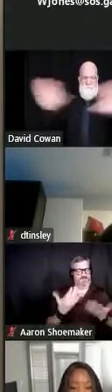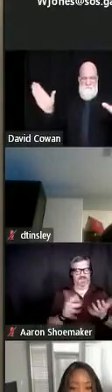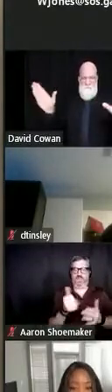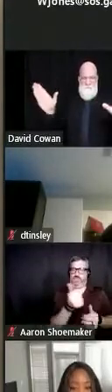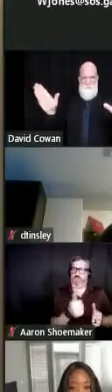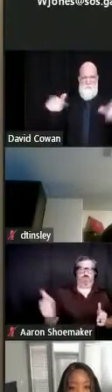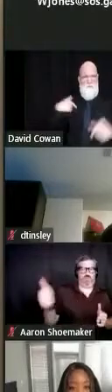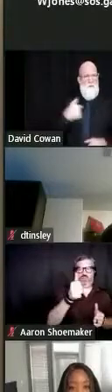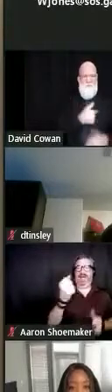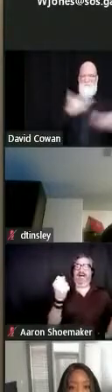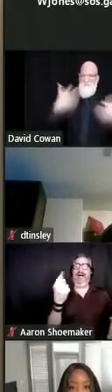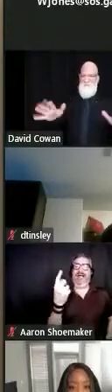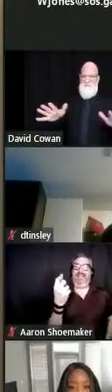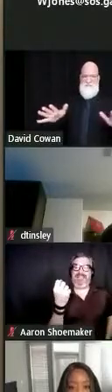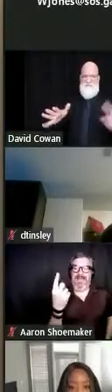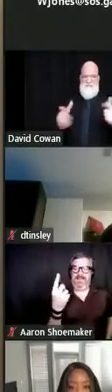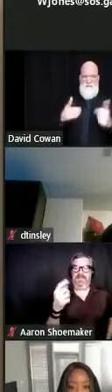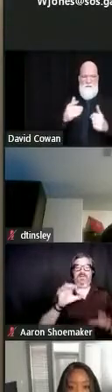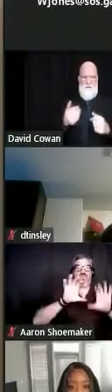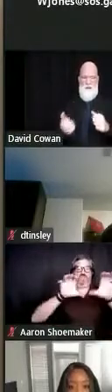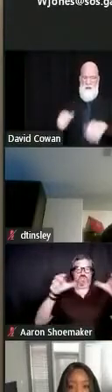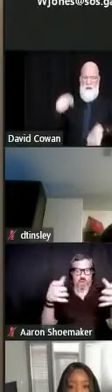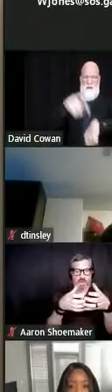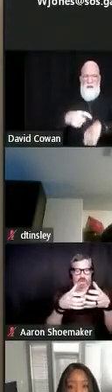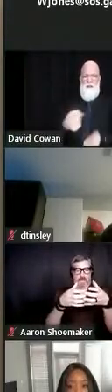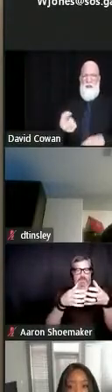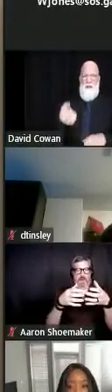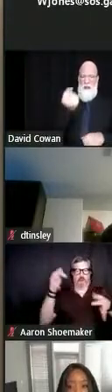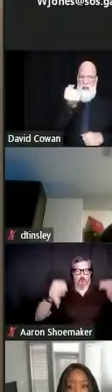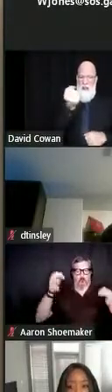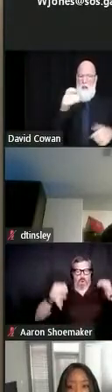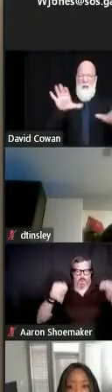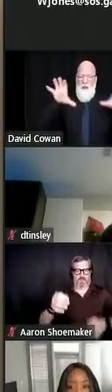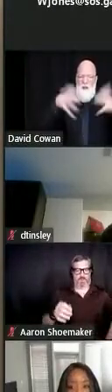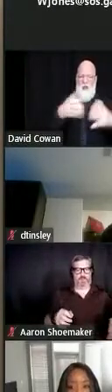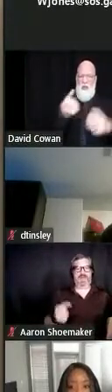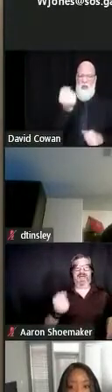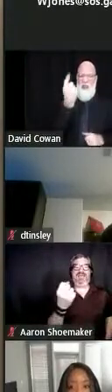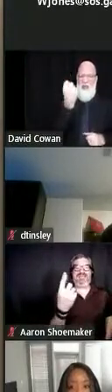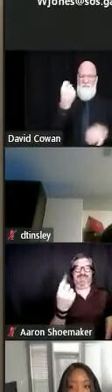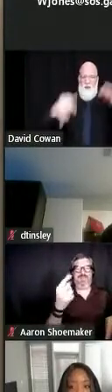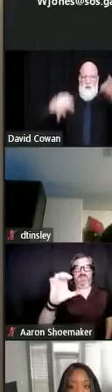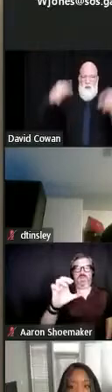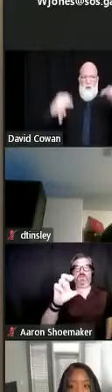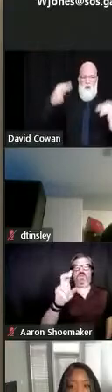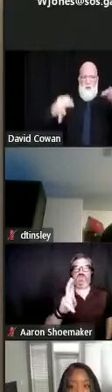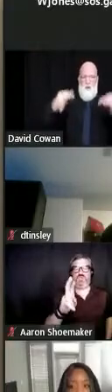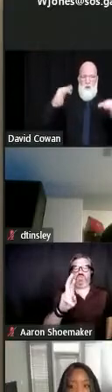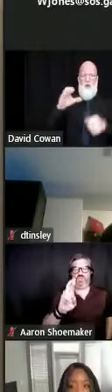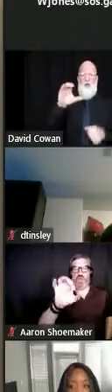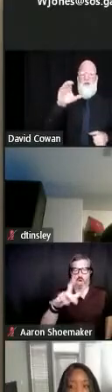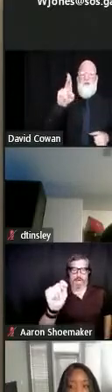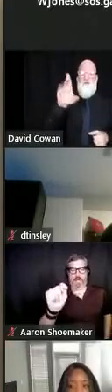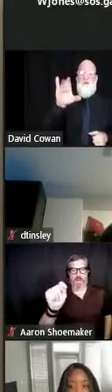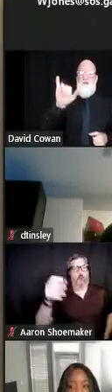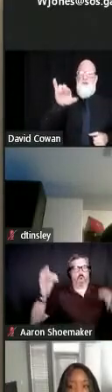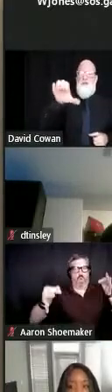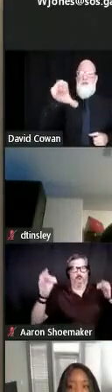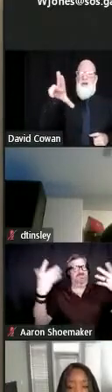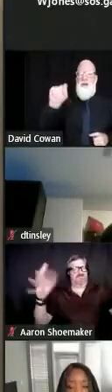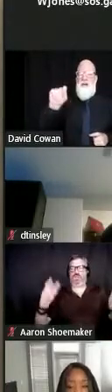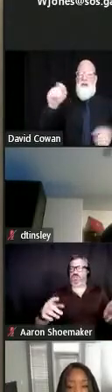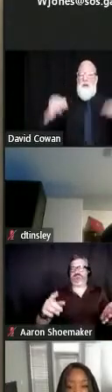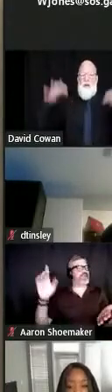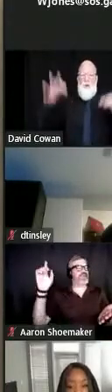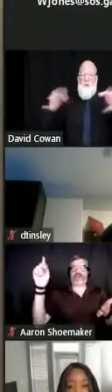that so this office has done a lot to defend the Integrity of this election um and one of the things that was cited by some people is that